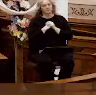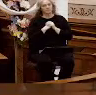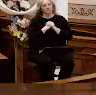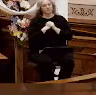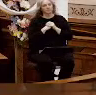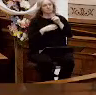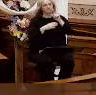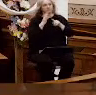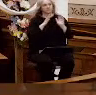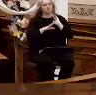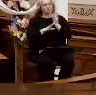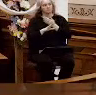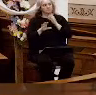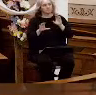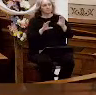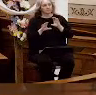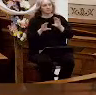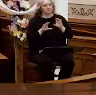And what we do even